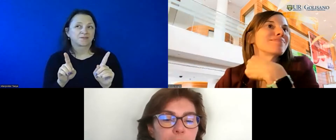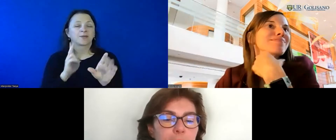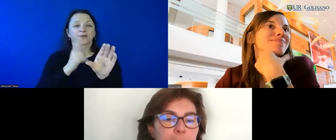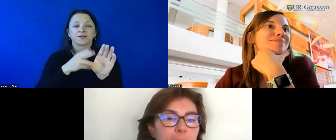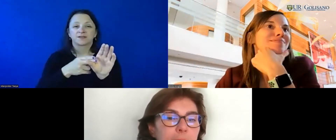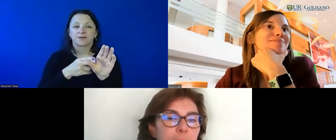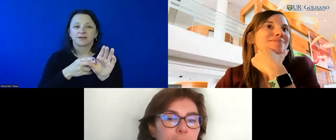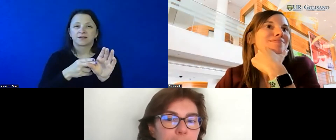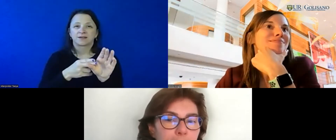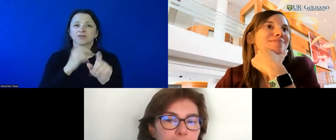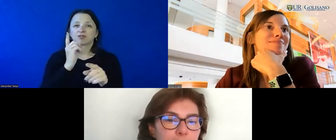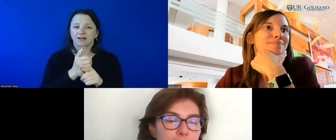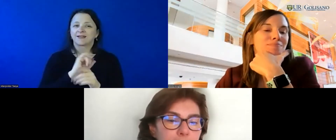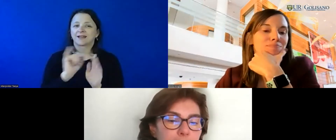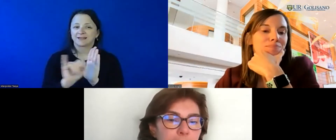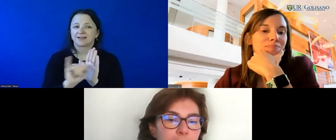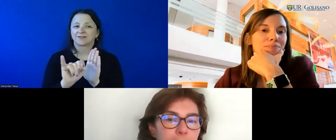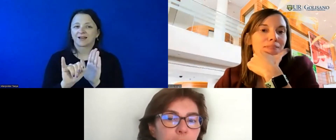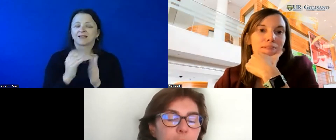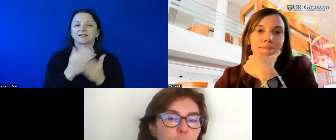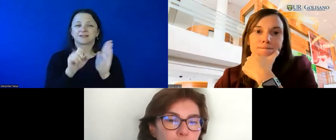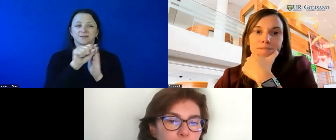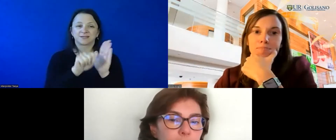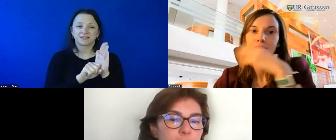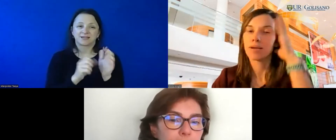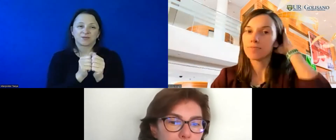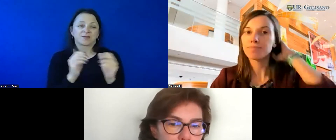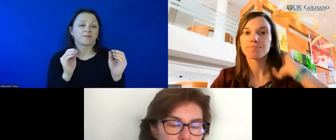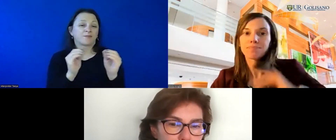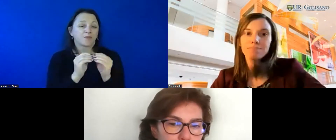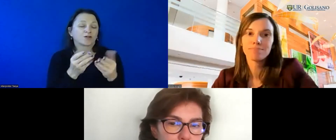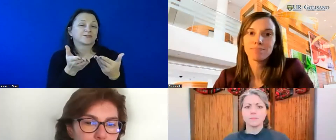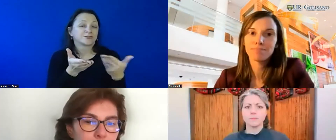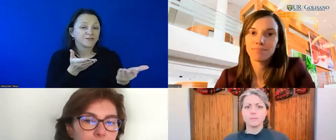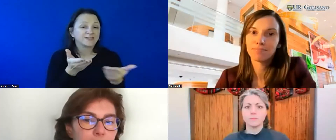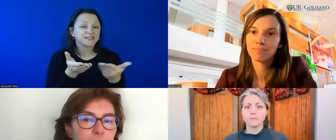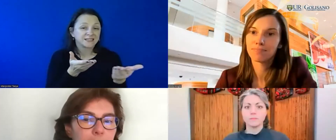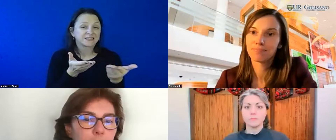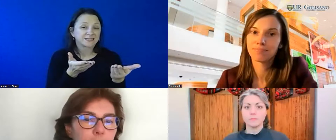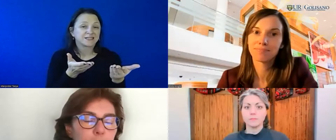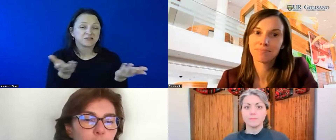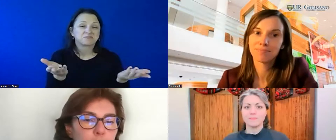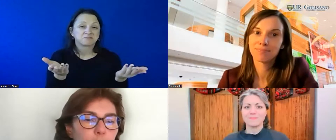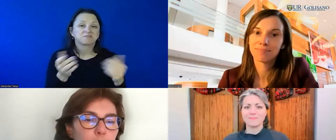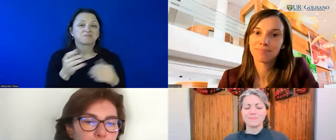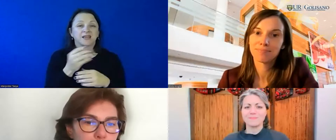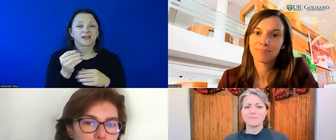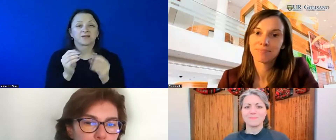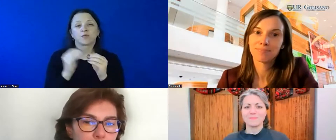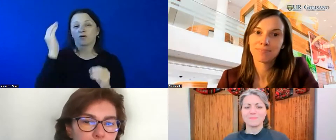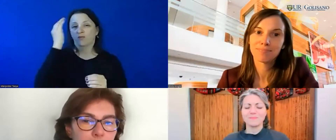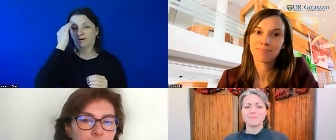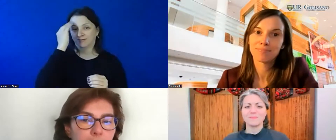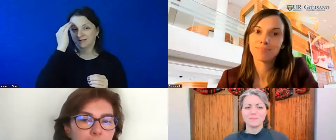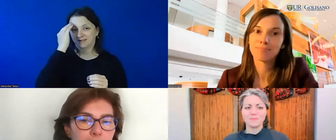participant correctly identified that states that have more services and more